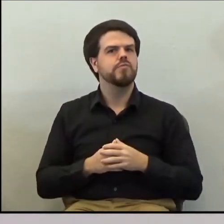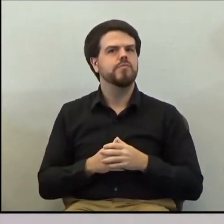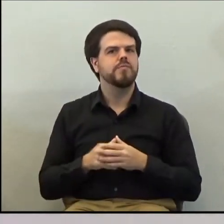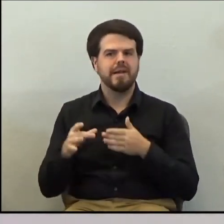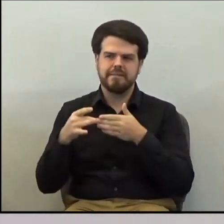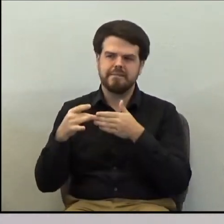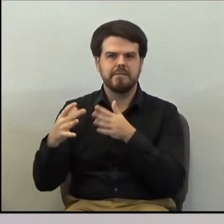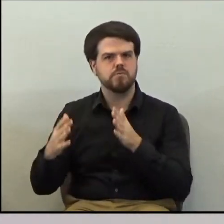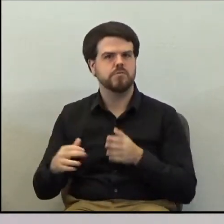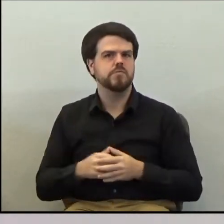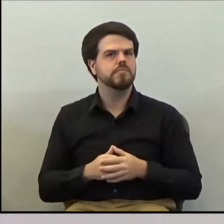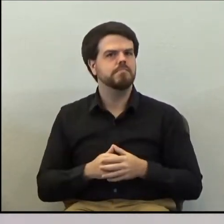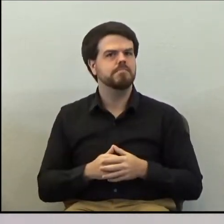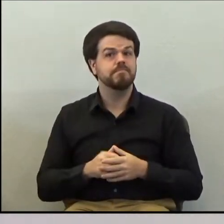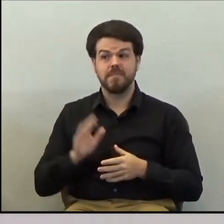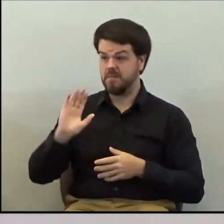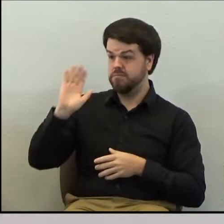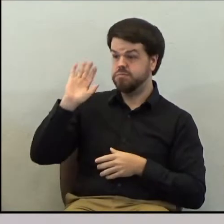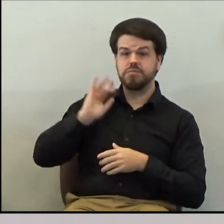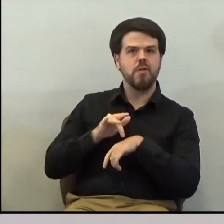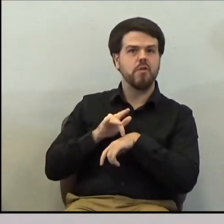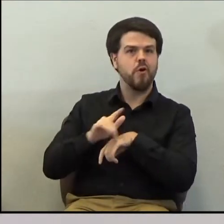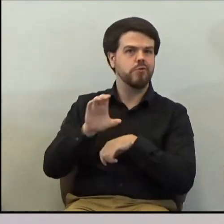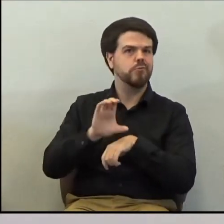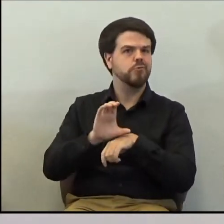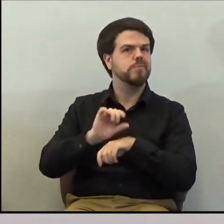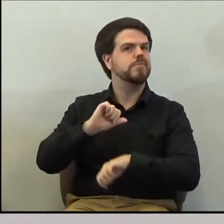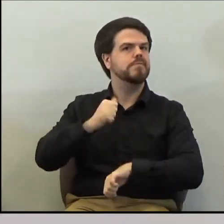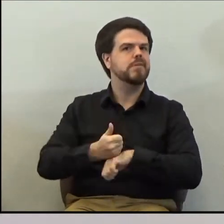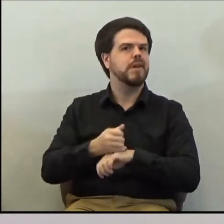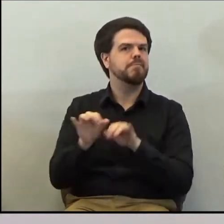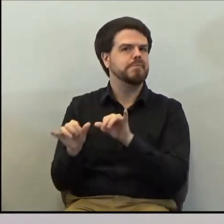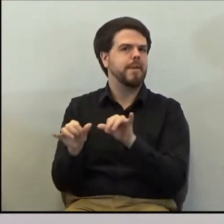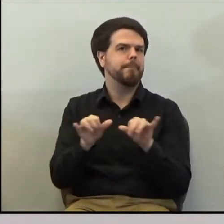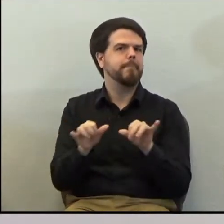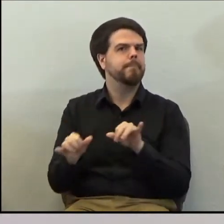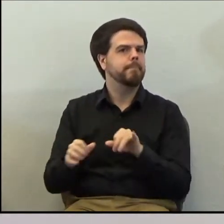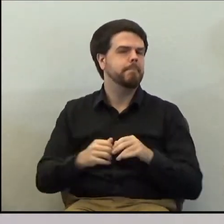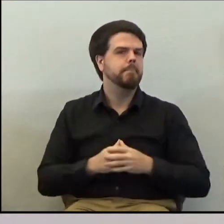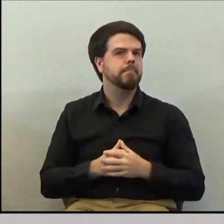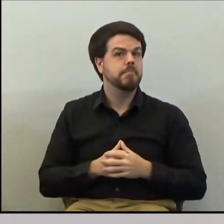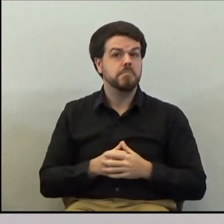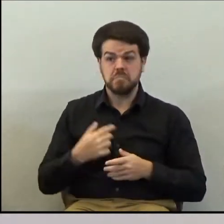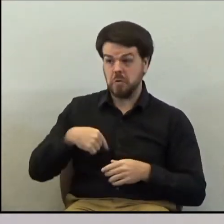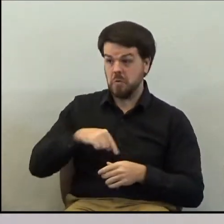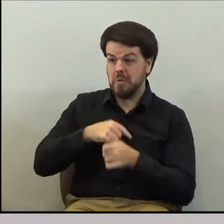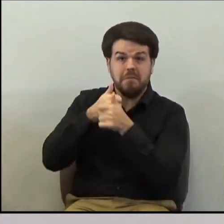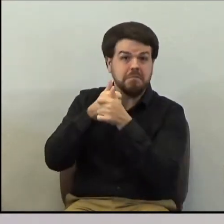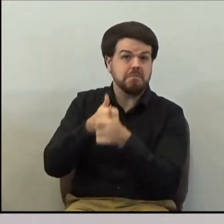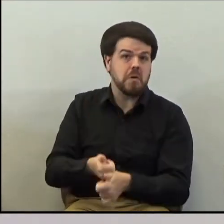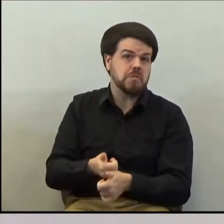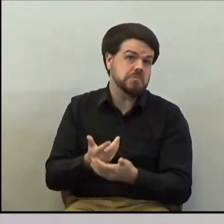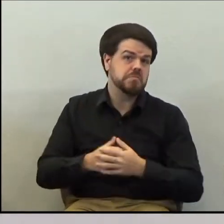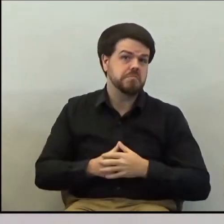That's the way the early churches were set up. And so we follow that pattern.